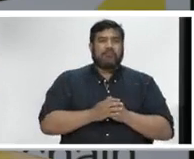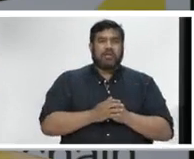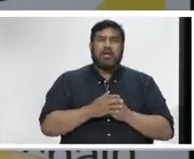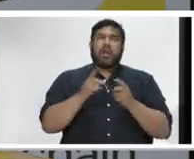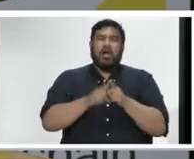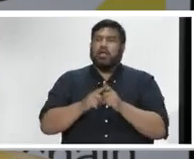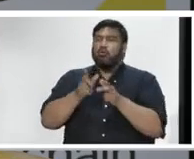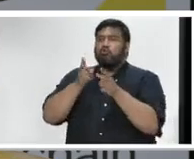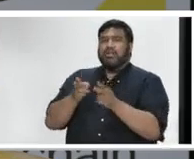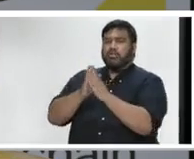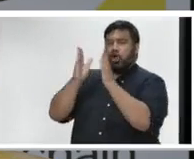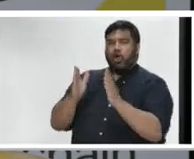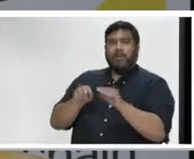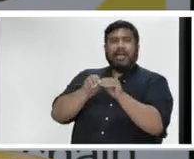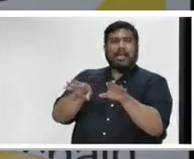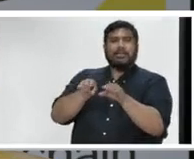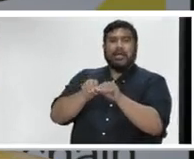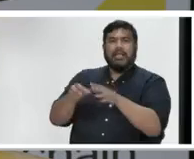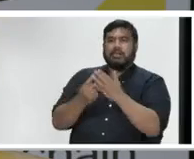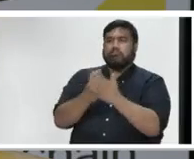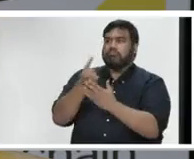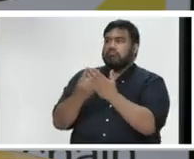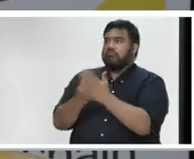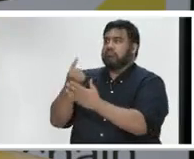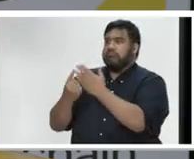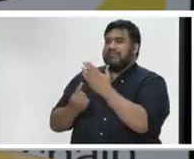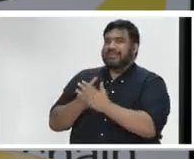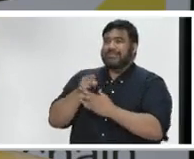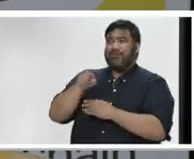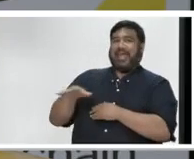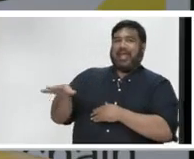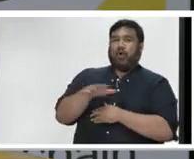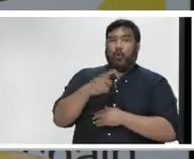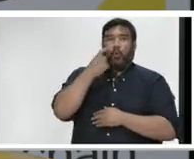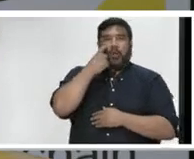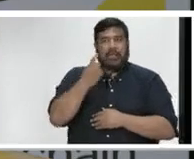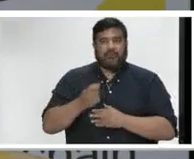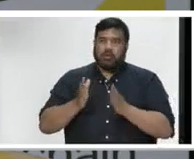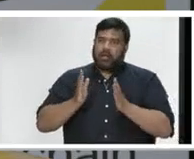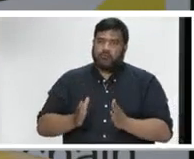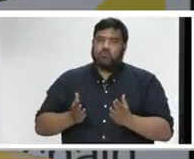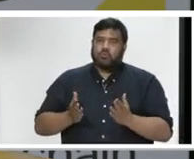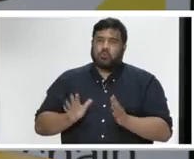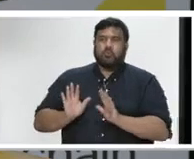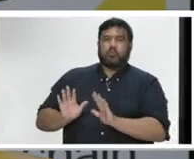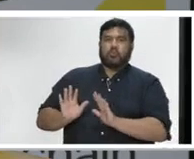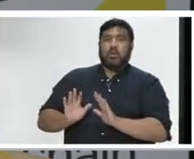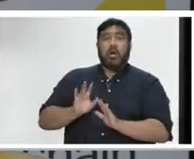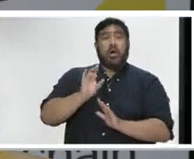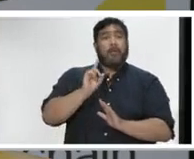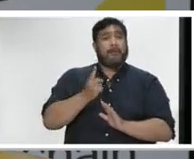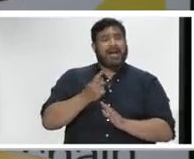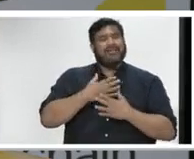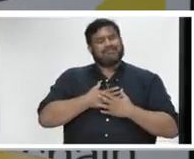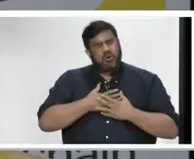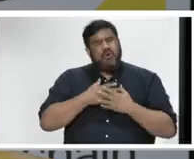care facilities. So in that setting, I think we want to be particularly careful. But I am very keen to extend the